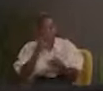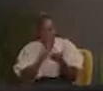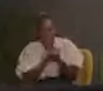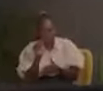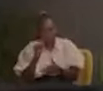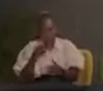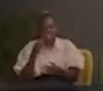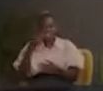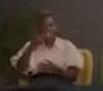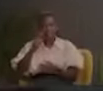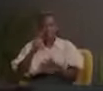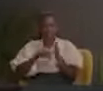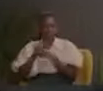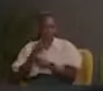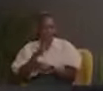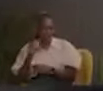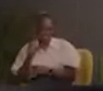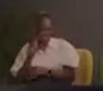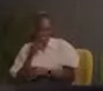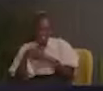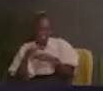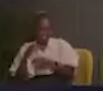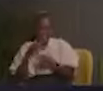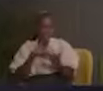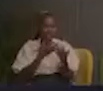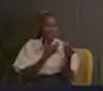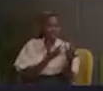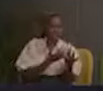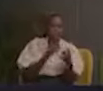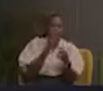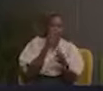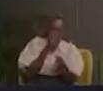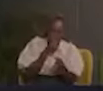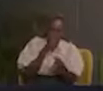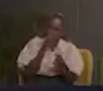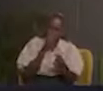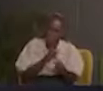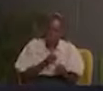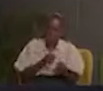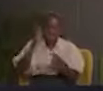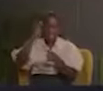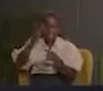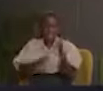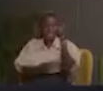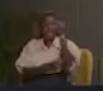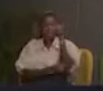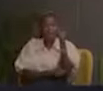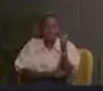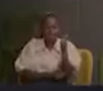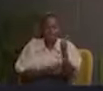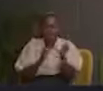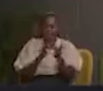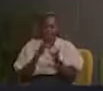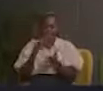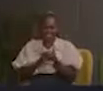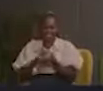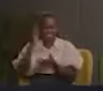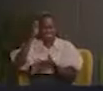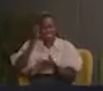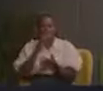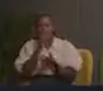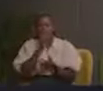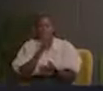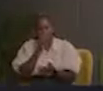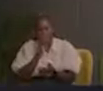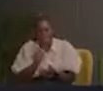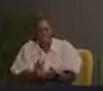says, so after he had waited patiently, the he being Abraham, the Bible says he patiently endured.